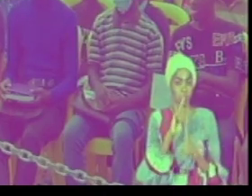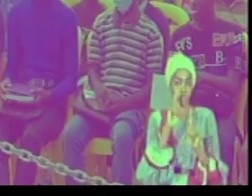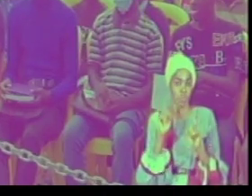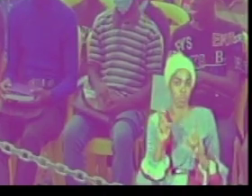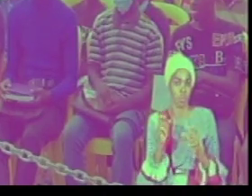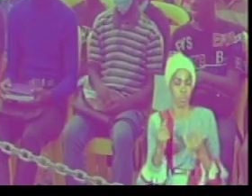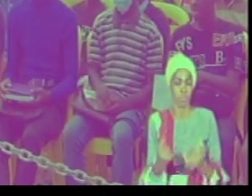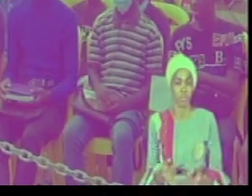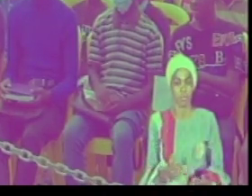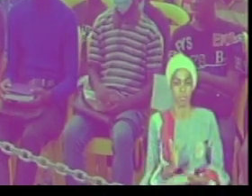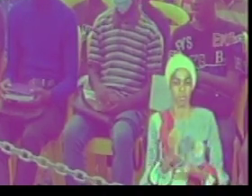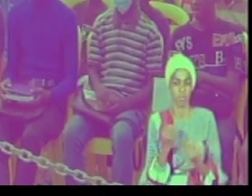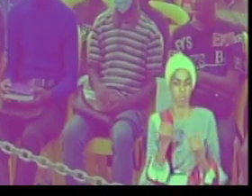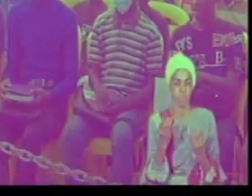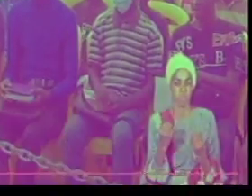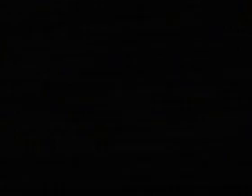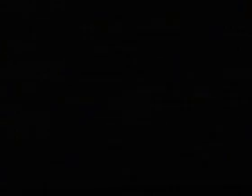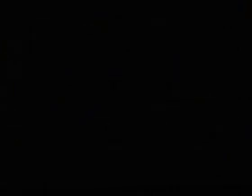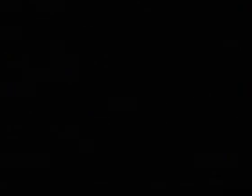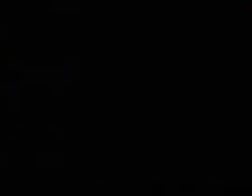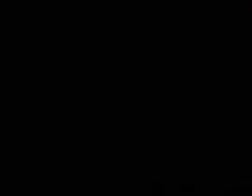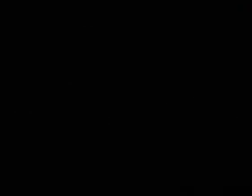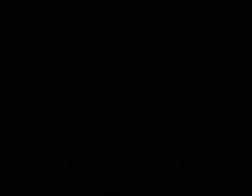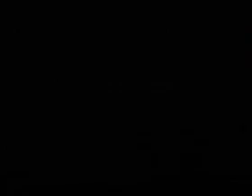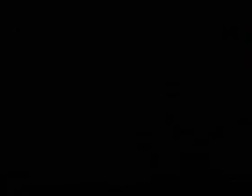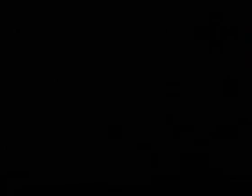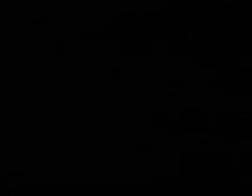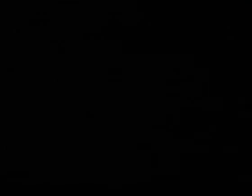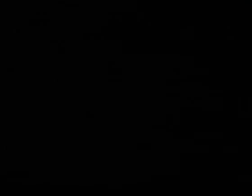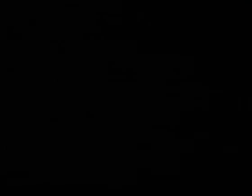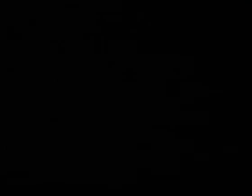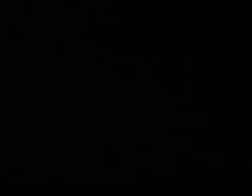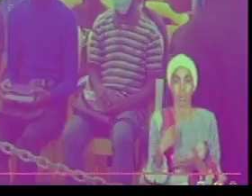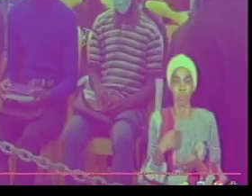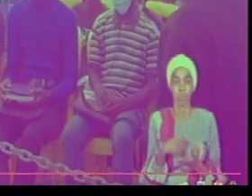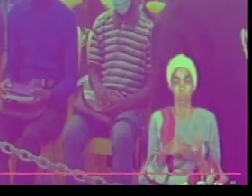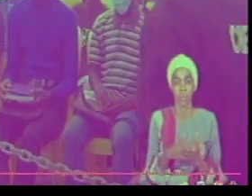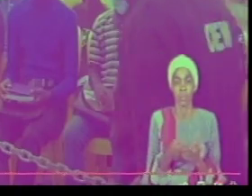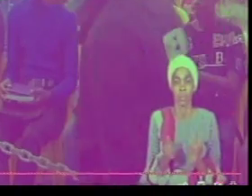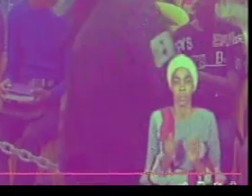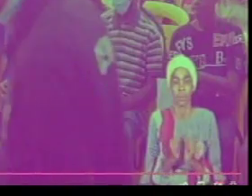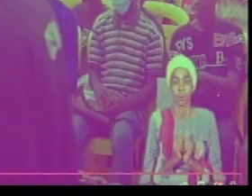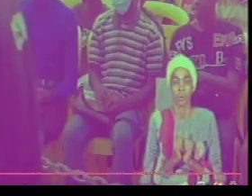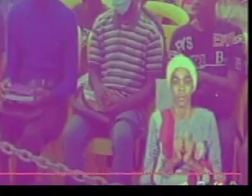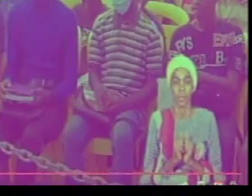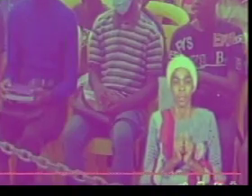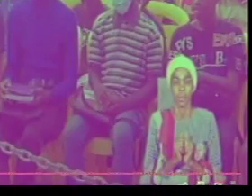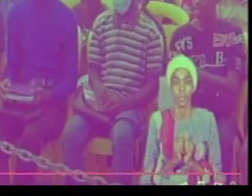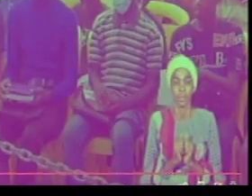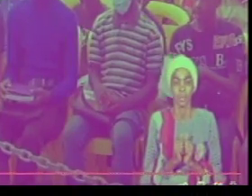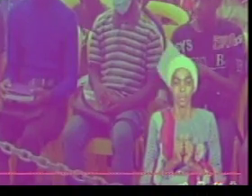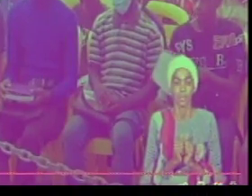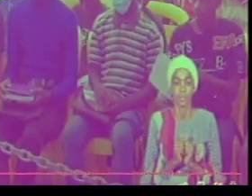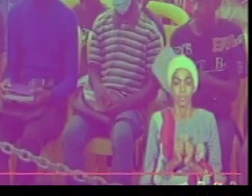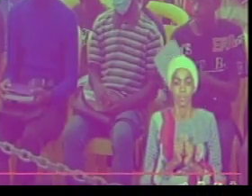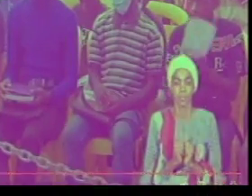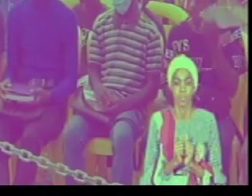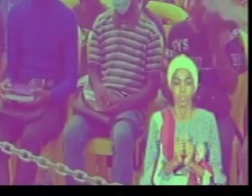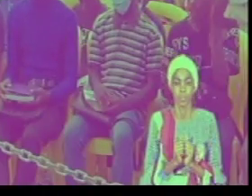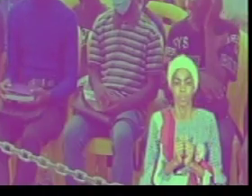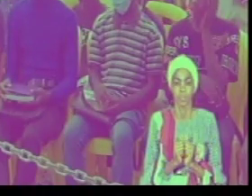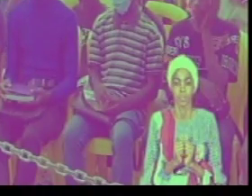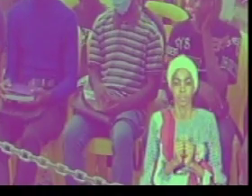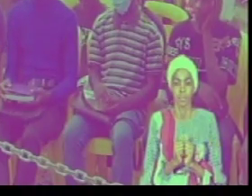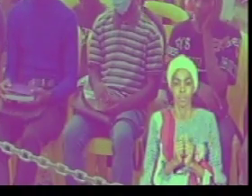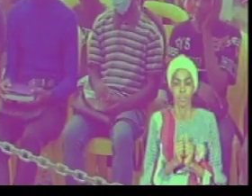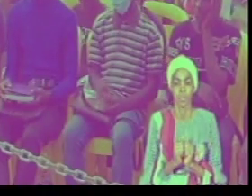questions come in online. We begin with some we have the YouTube. This one is from Praise Bature. He says, how do you